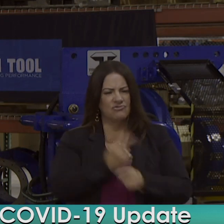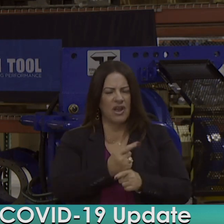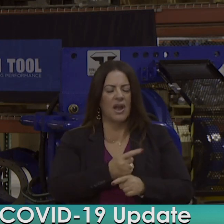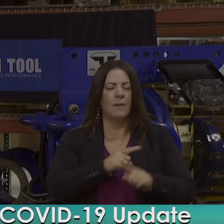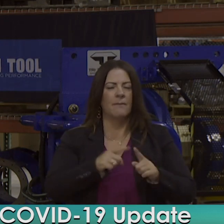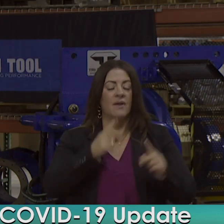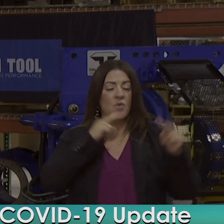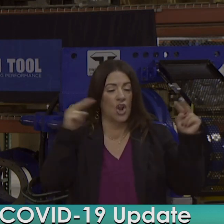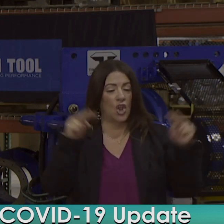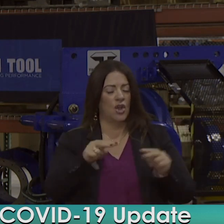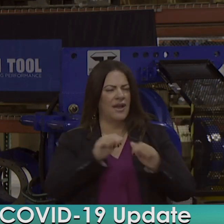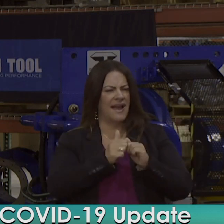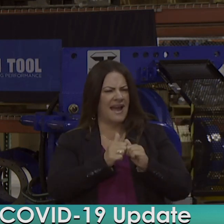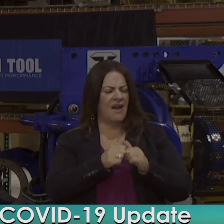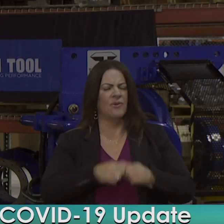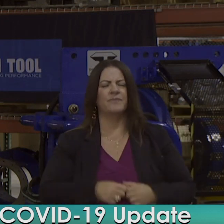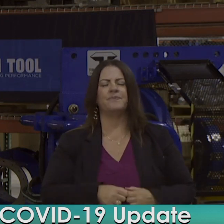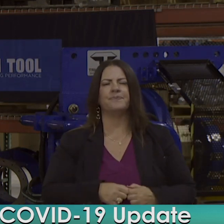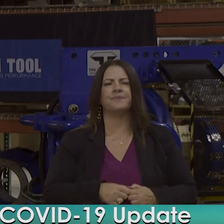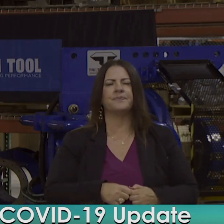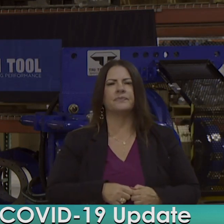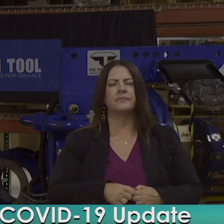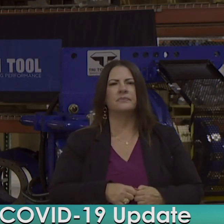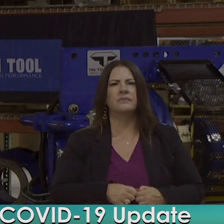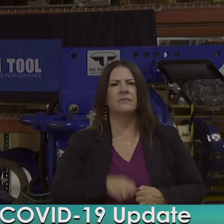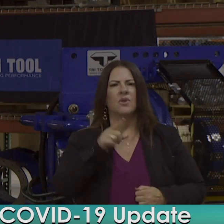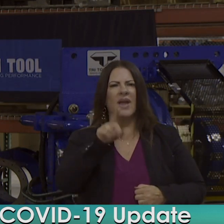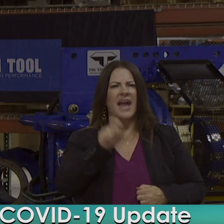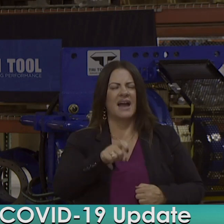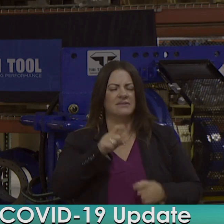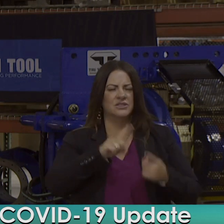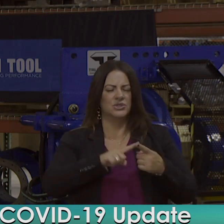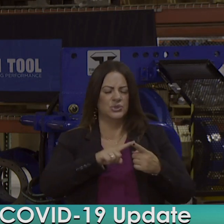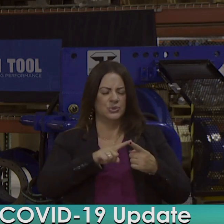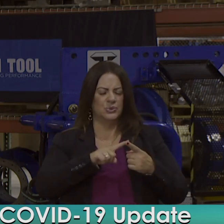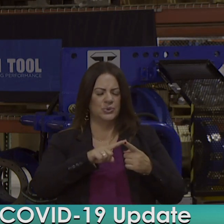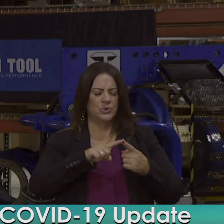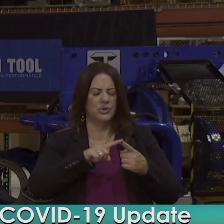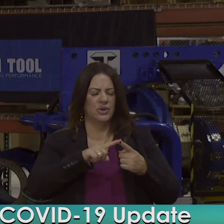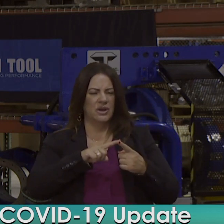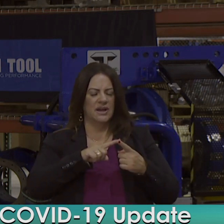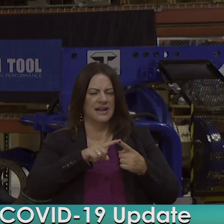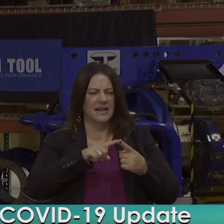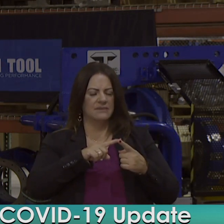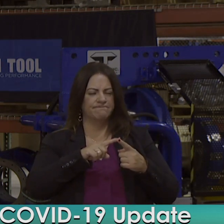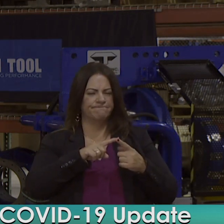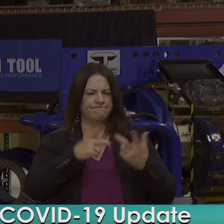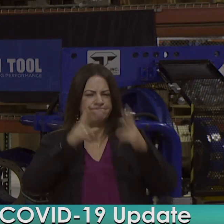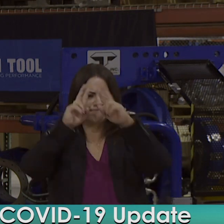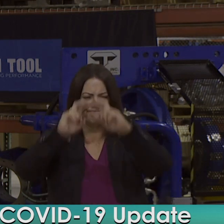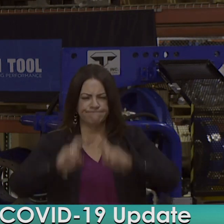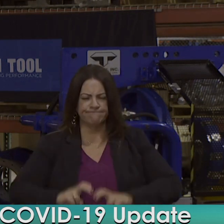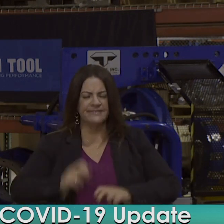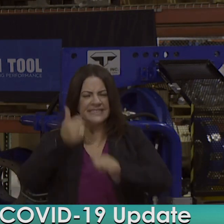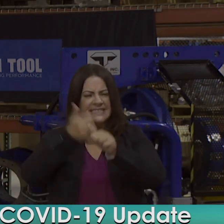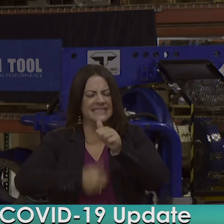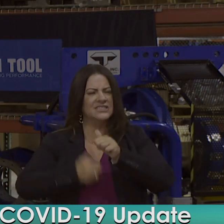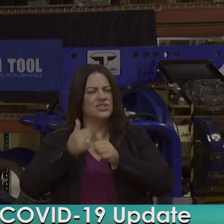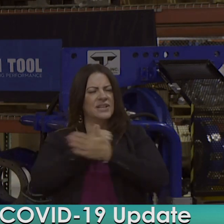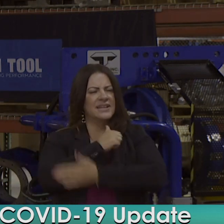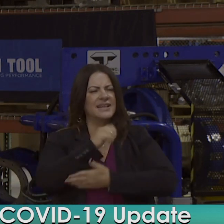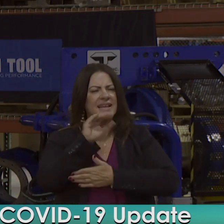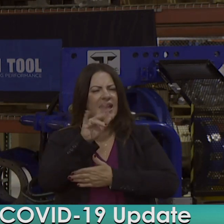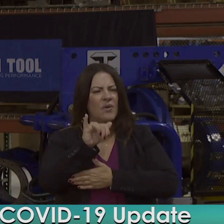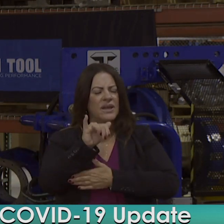at it is through a bottom-up lens, not just a top-down lens. Each county being monitored, each county that